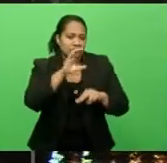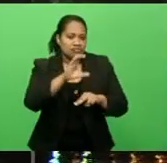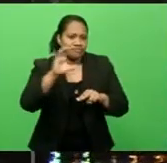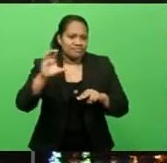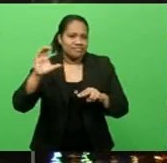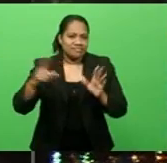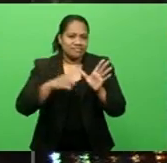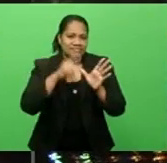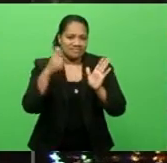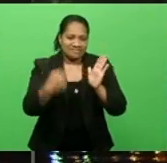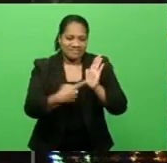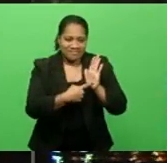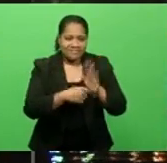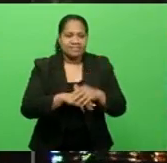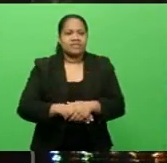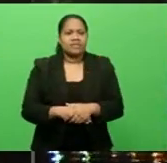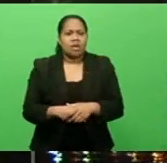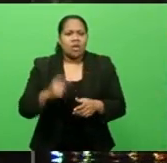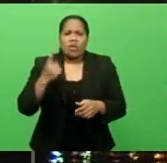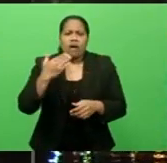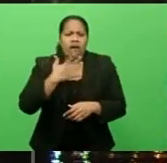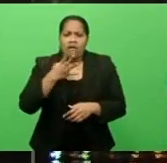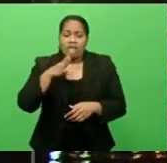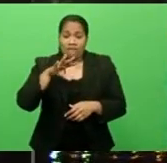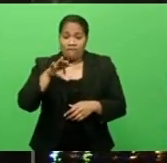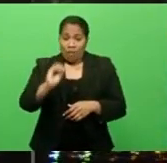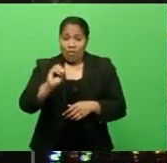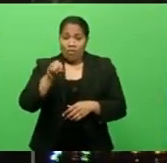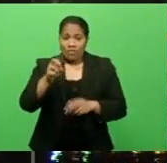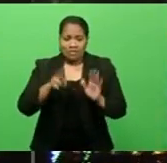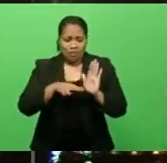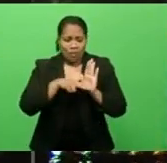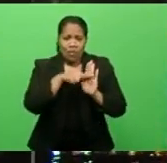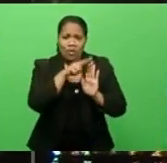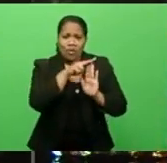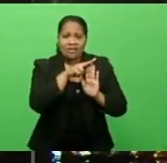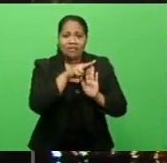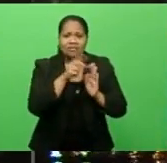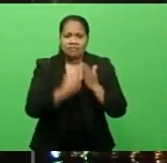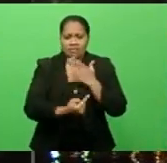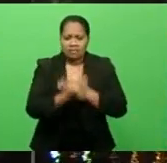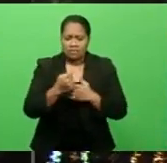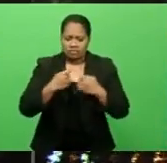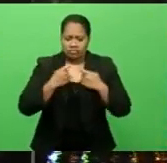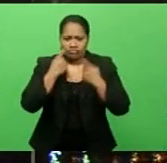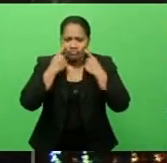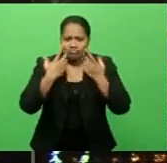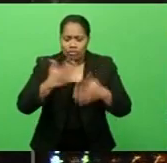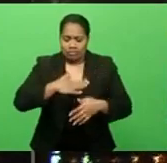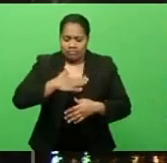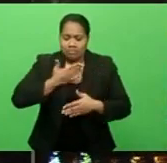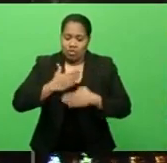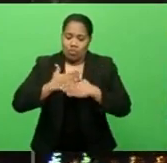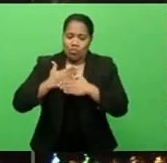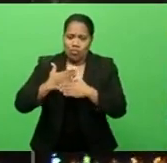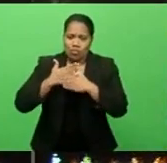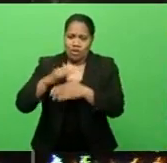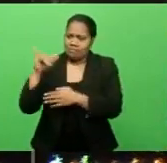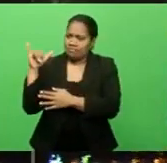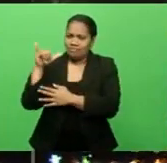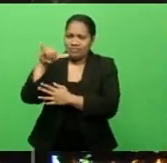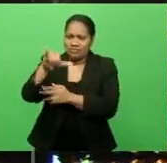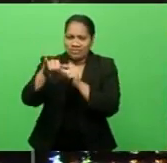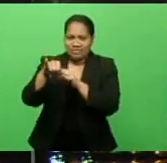Over 140 hotels and properties have shown interest in working with Fiji Airways to come up with a recovery package and